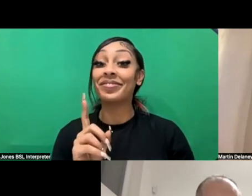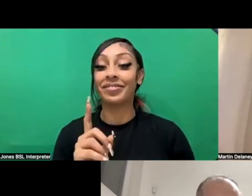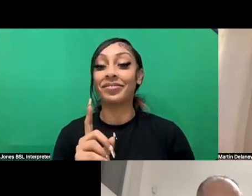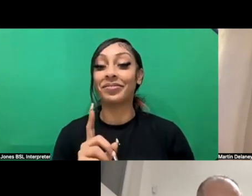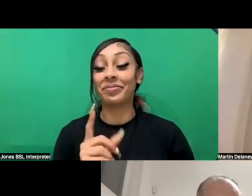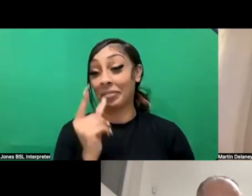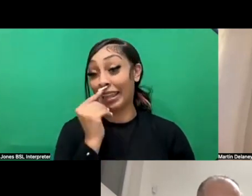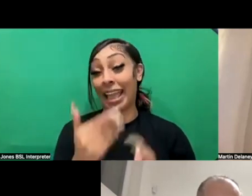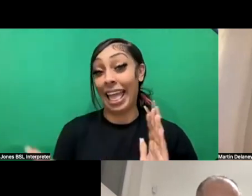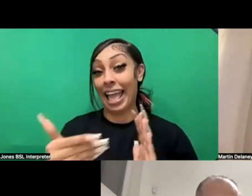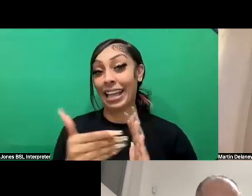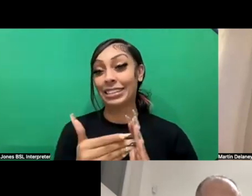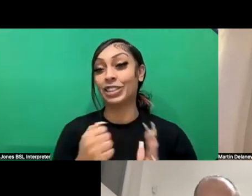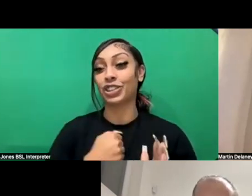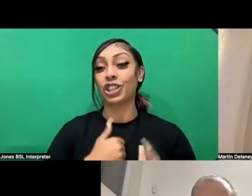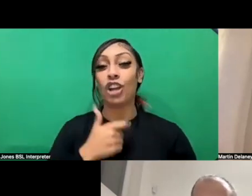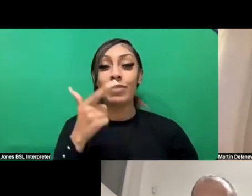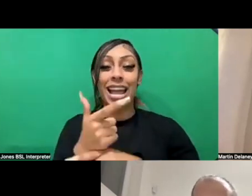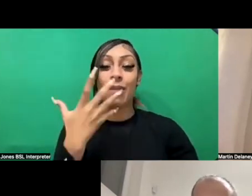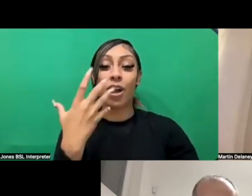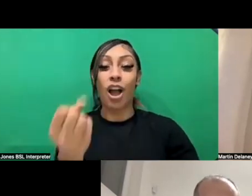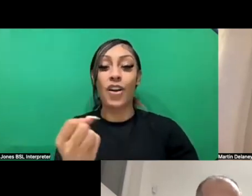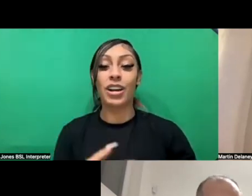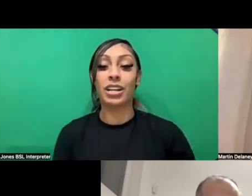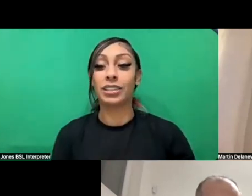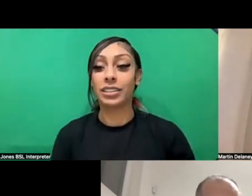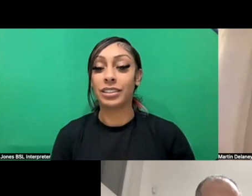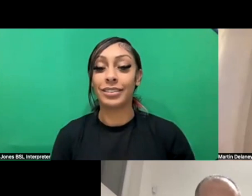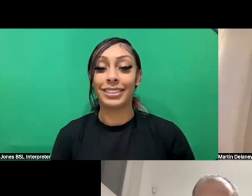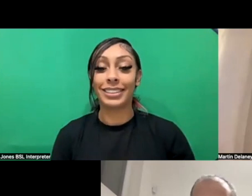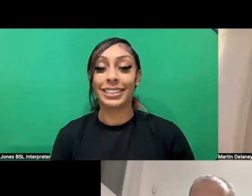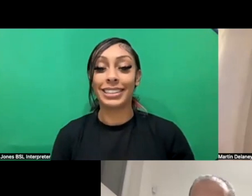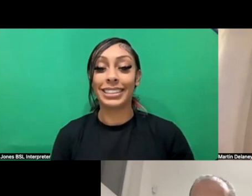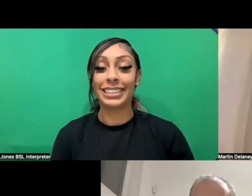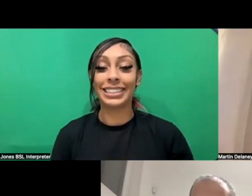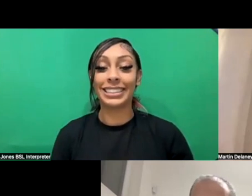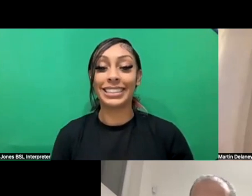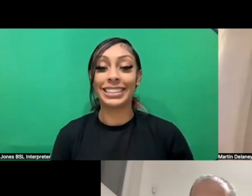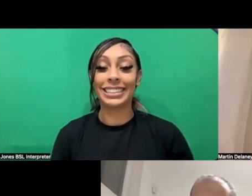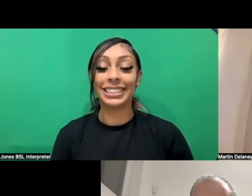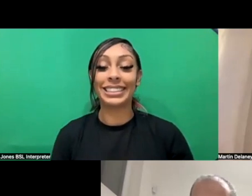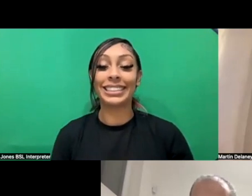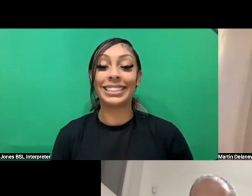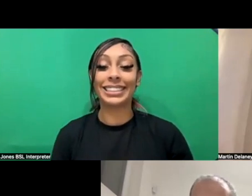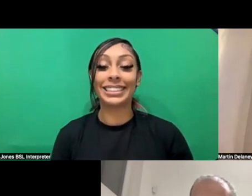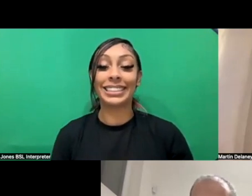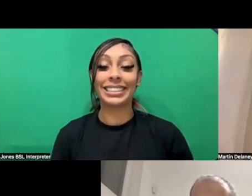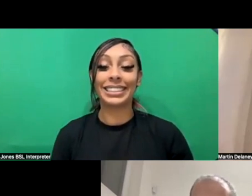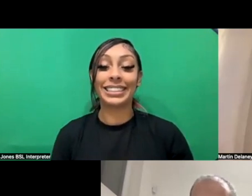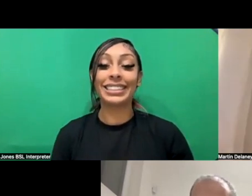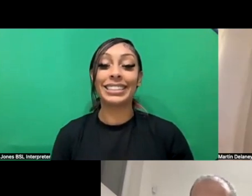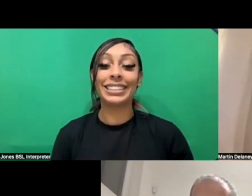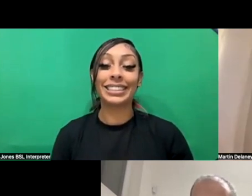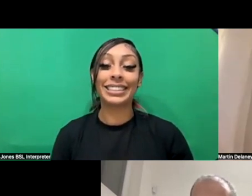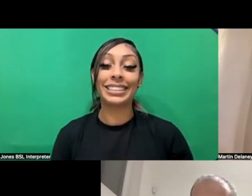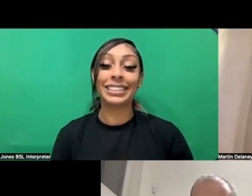can, sure. Sorry about the camera being off. My spoons are very low, and I was like, no one wants to see that. But